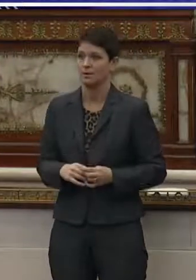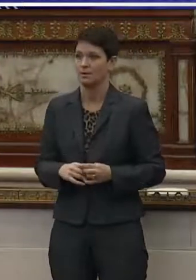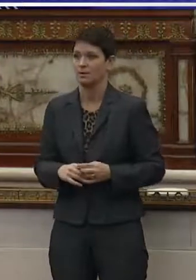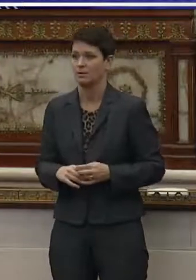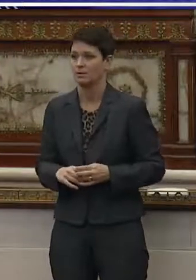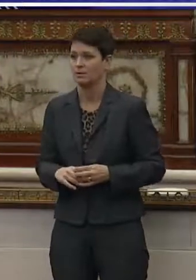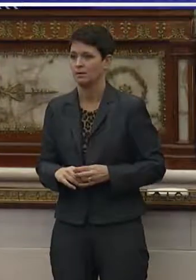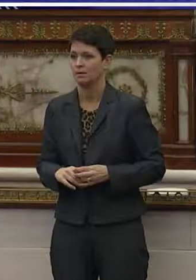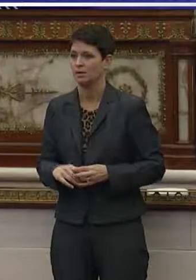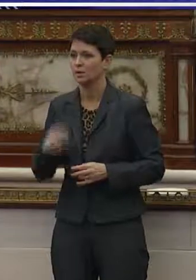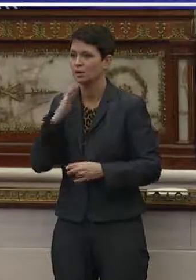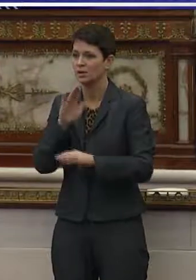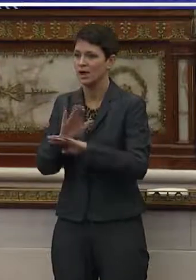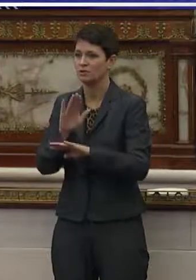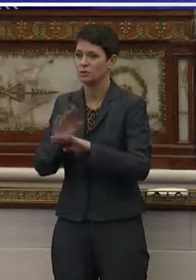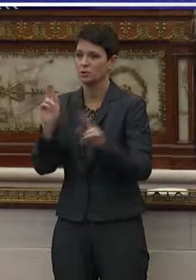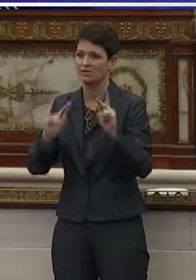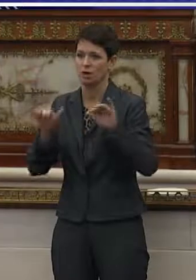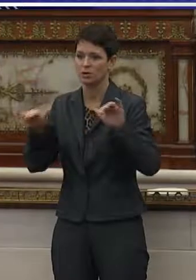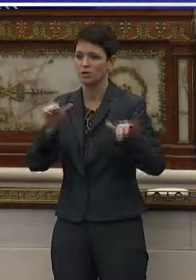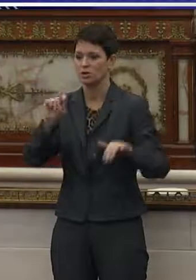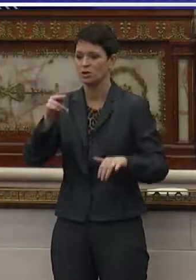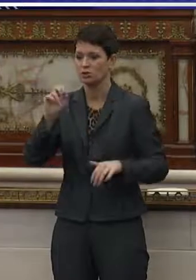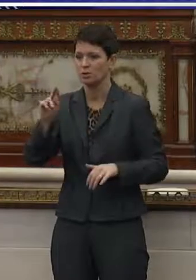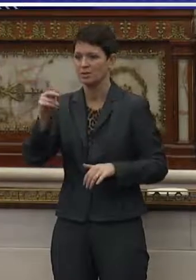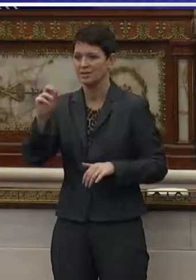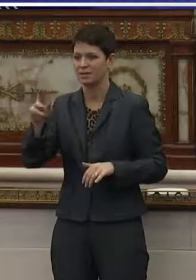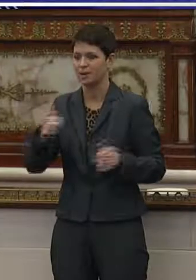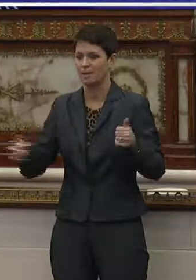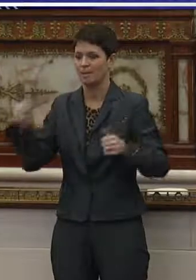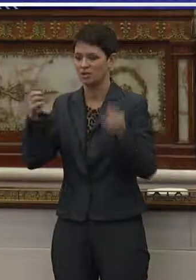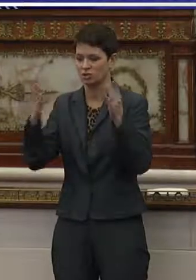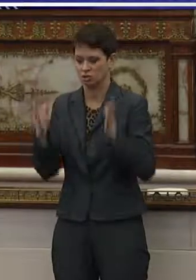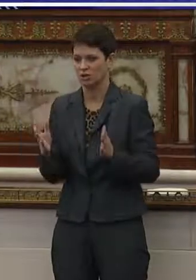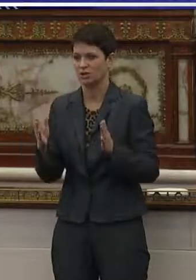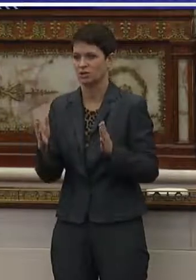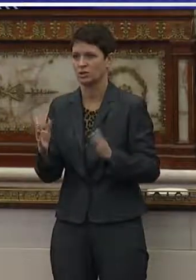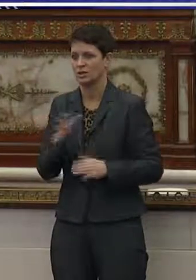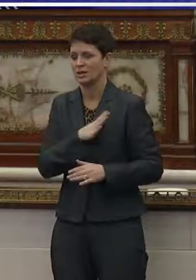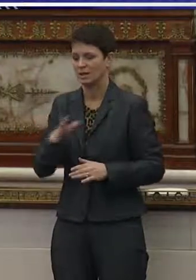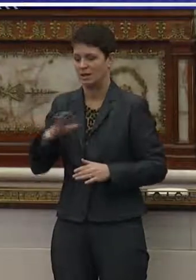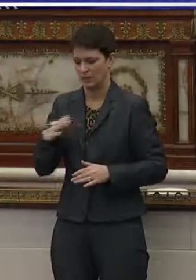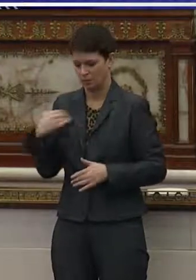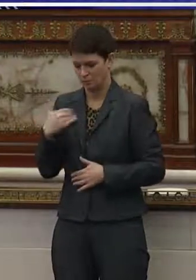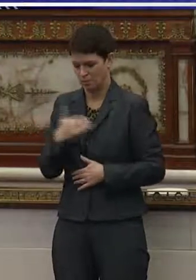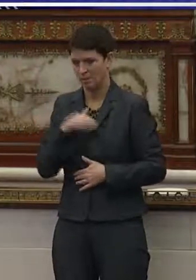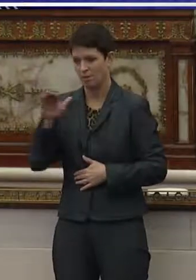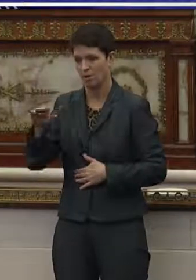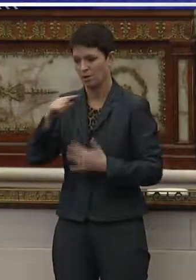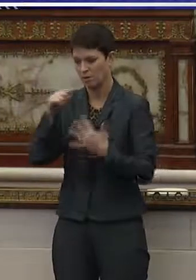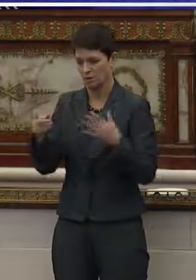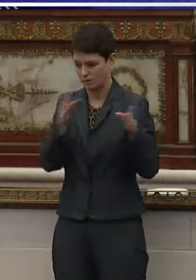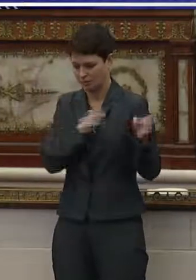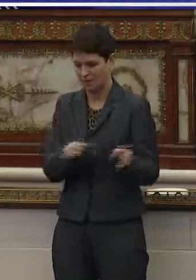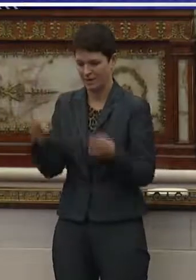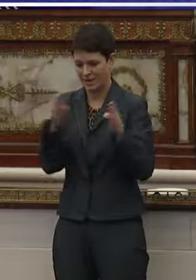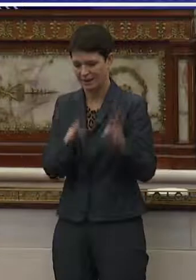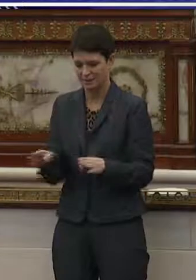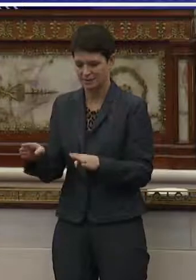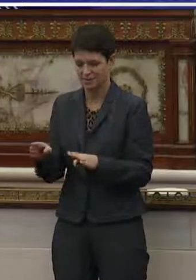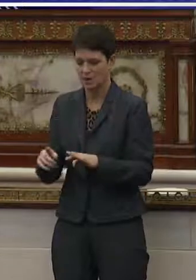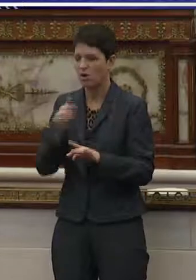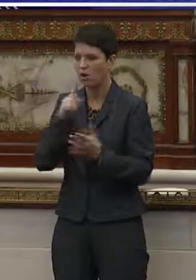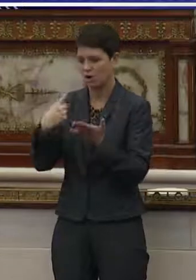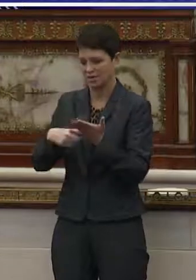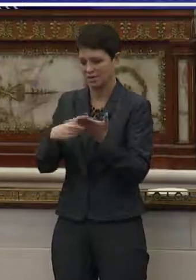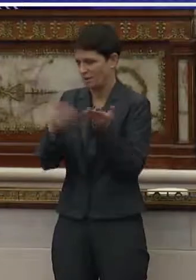Good afternoon, folks. Tumor Alexander, Managing Director. Council Member, those plans are all being